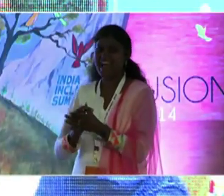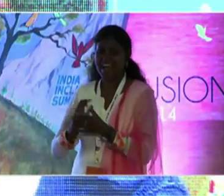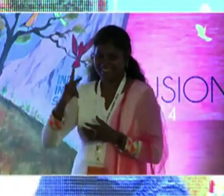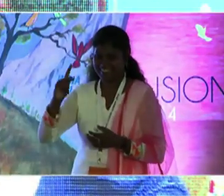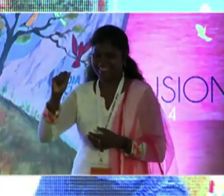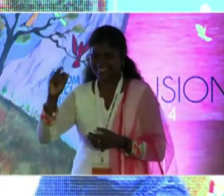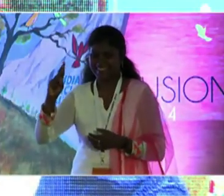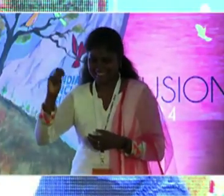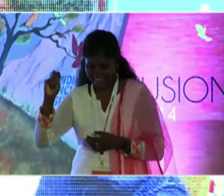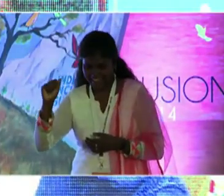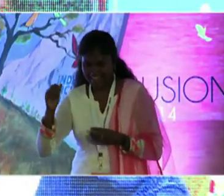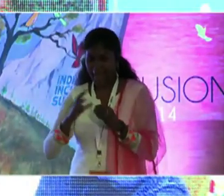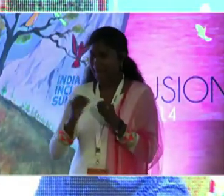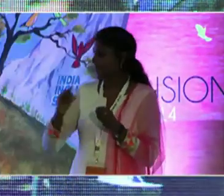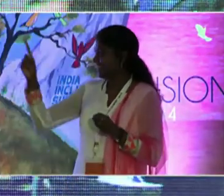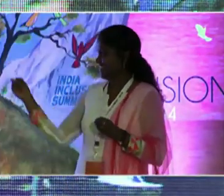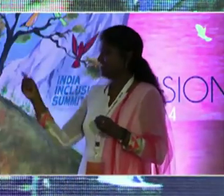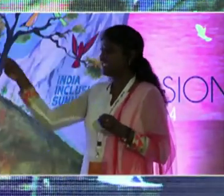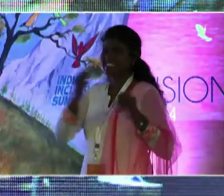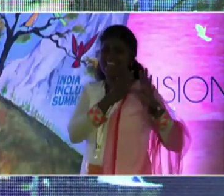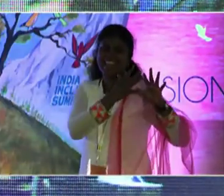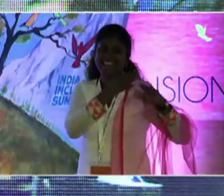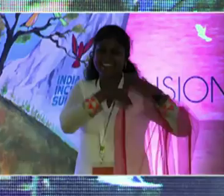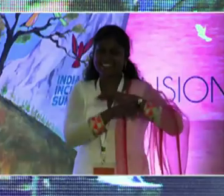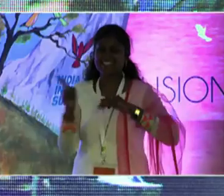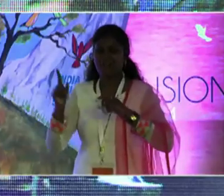He has been the Sutradhara, and because of him, I am what I am today